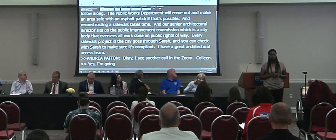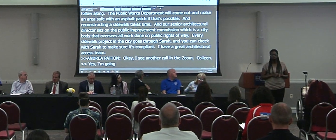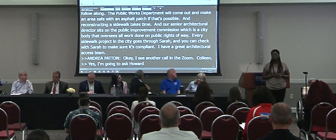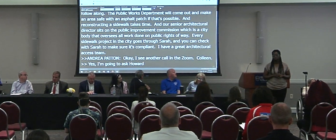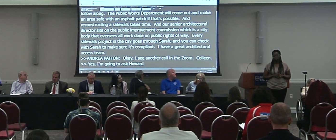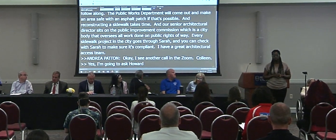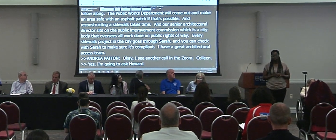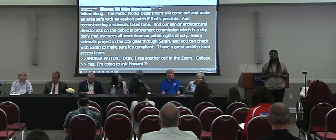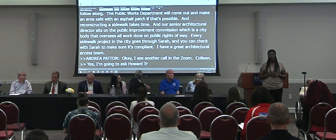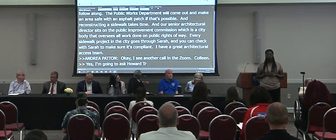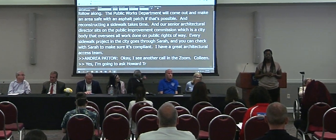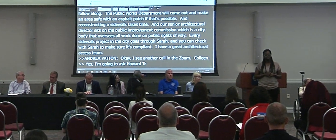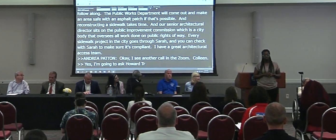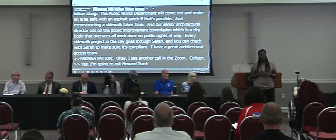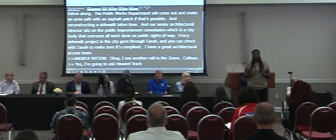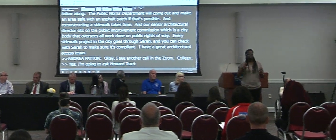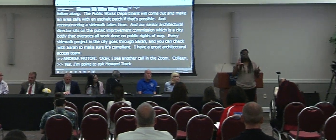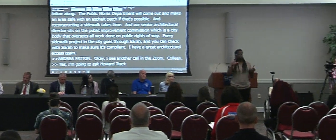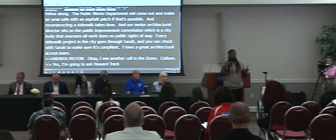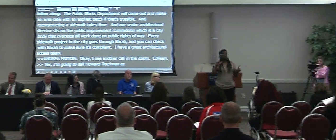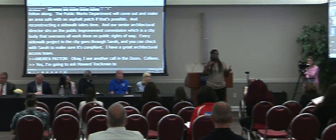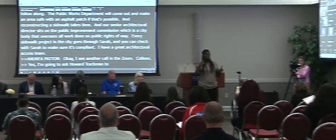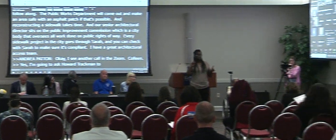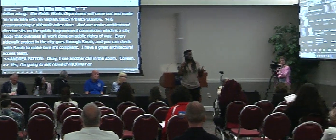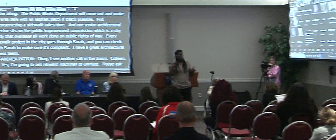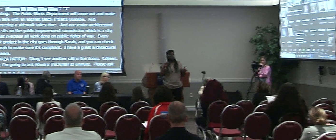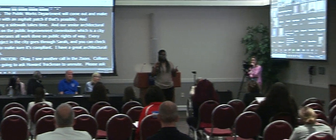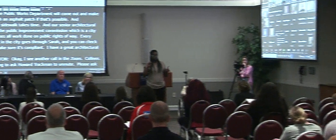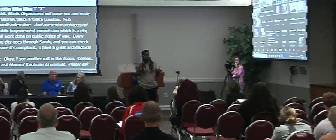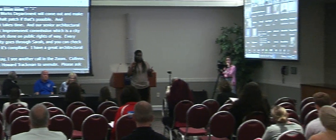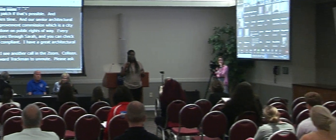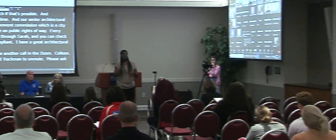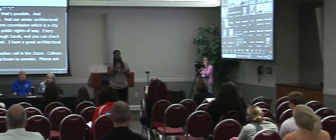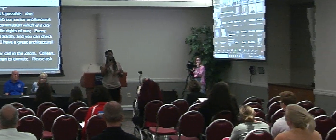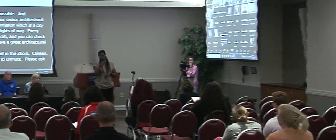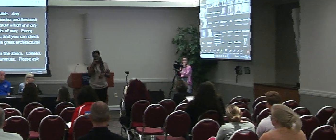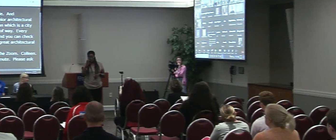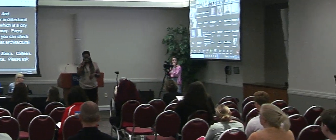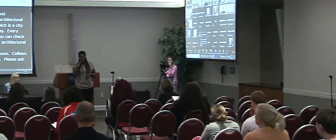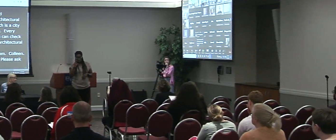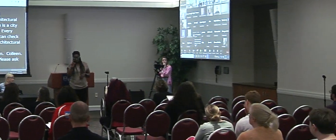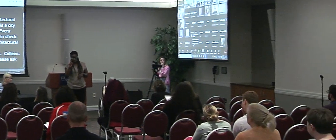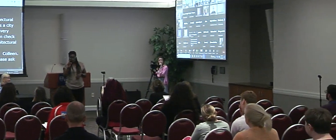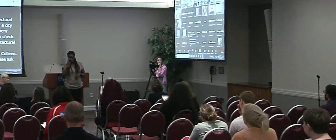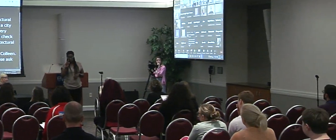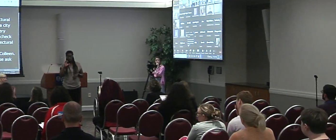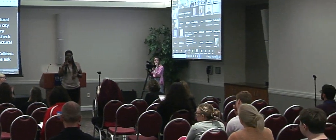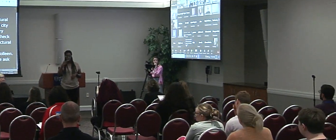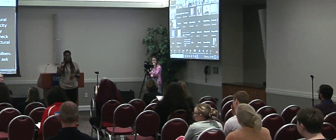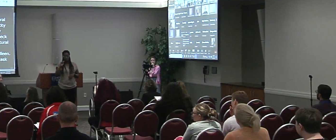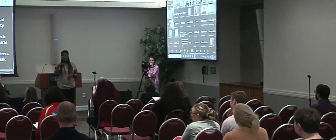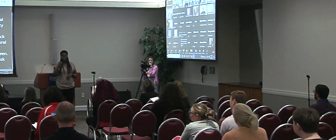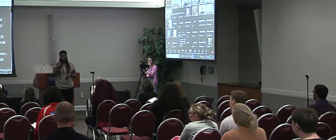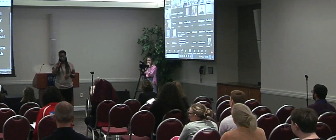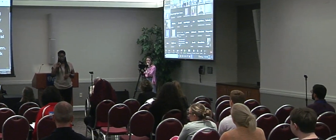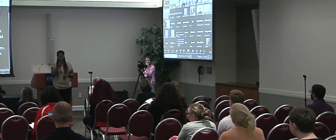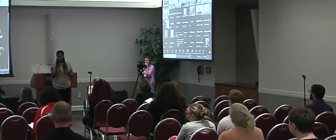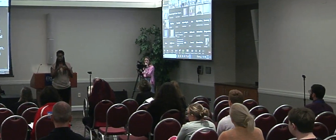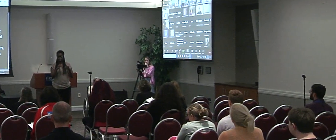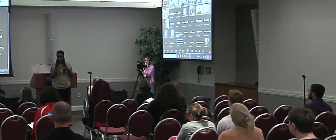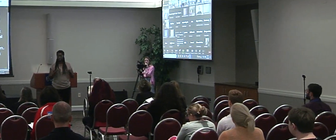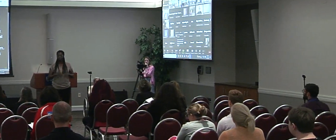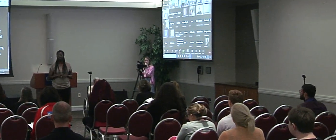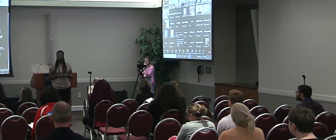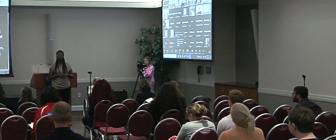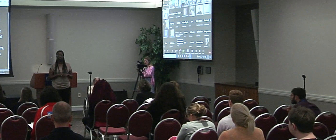unmute. Please ask your question, Howard, and keep it to 1 minute. Sure. I'd just love to hear more about services for people